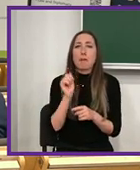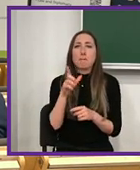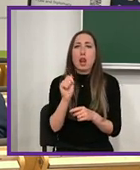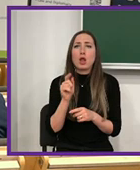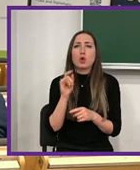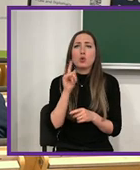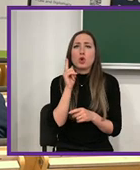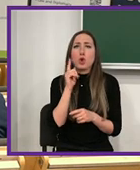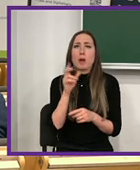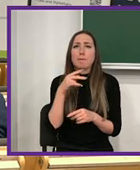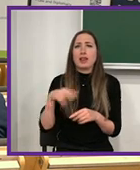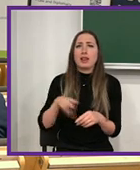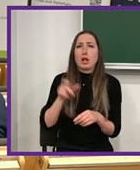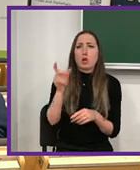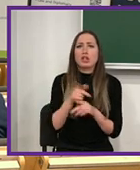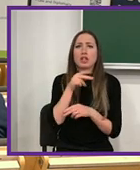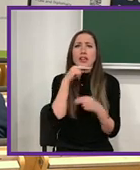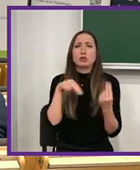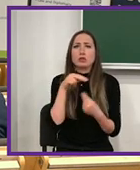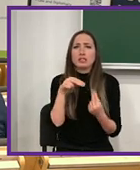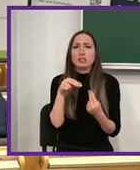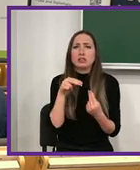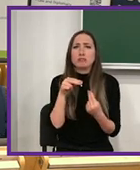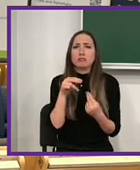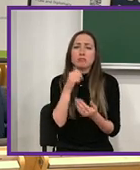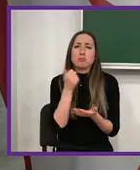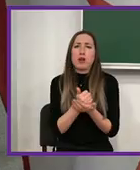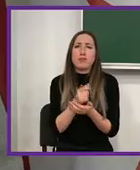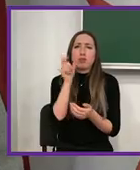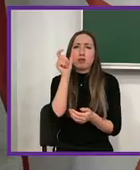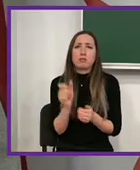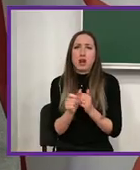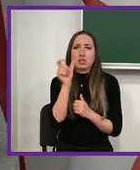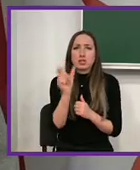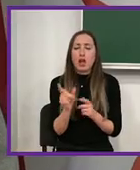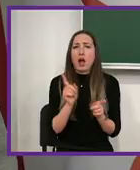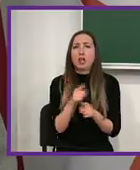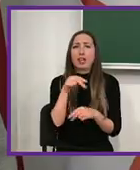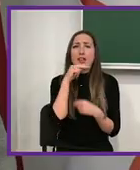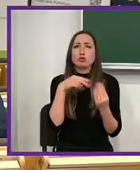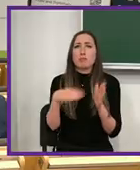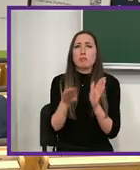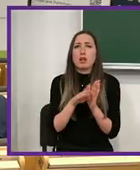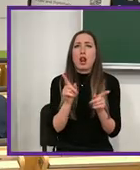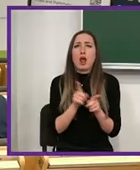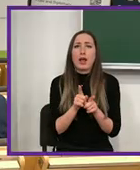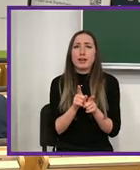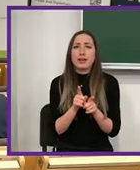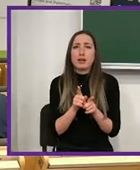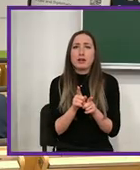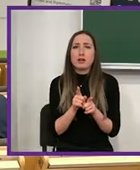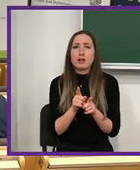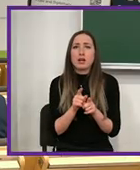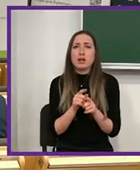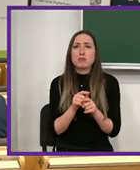Academic Director, Global Campus of Human Rights Director, visiting professor at the Riga Graduate School of Law. He's going to be the moderator of the